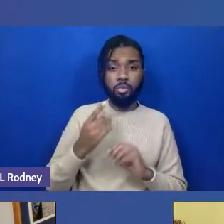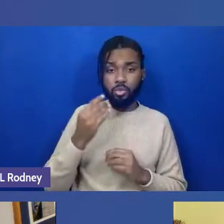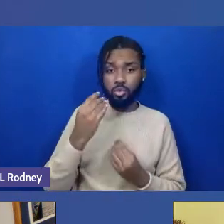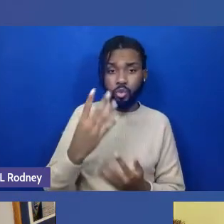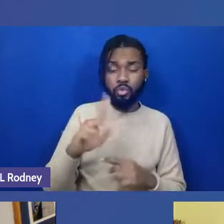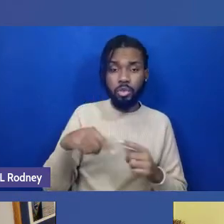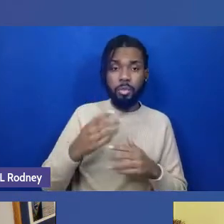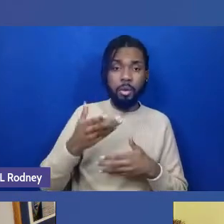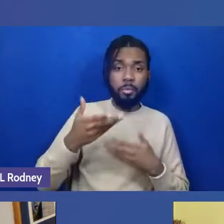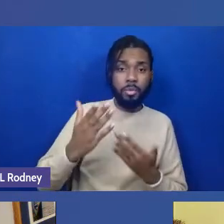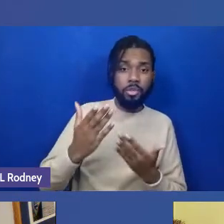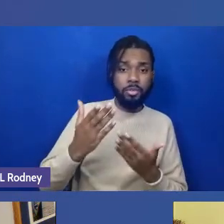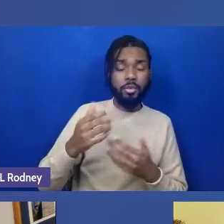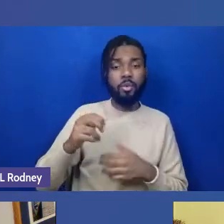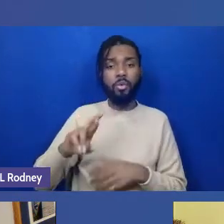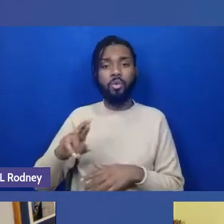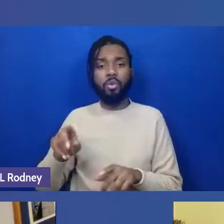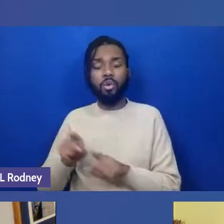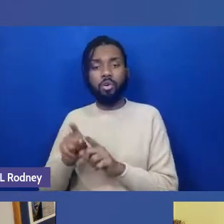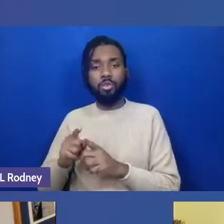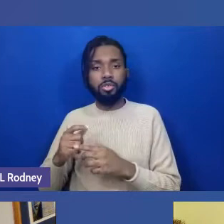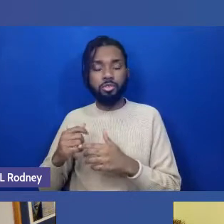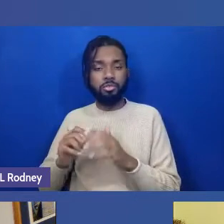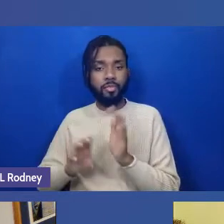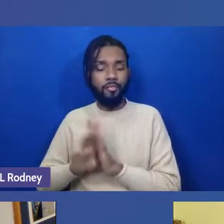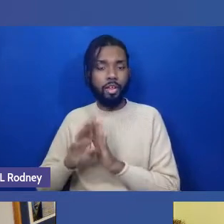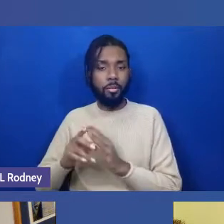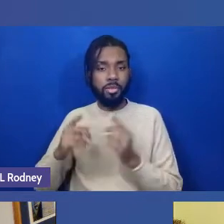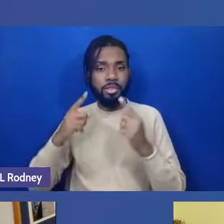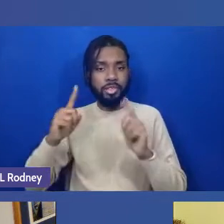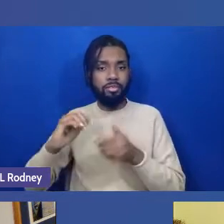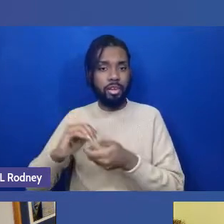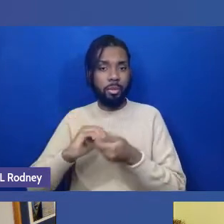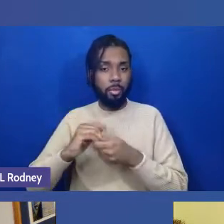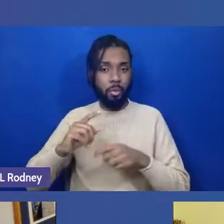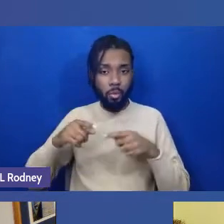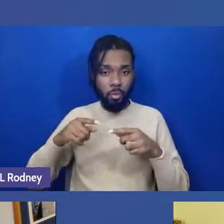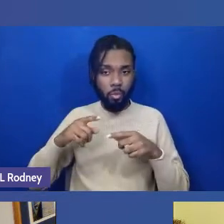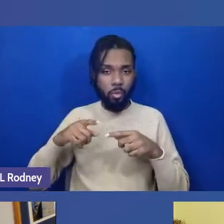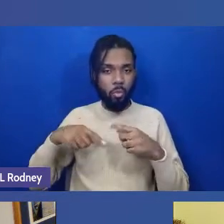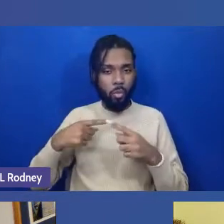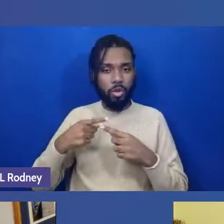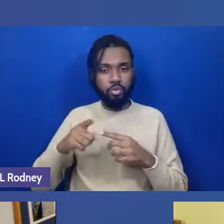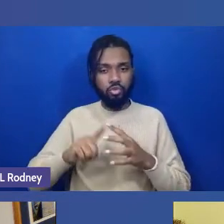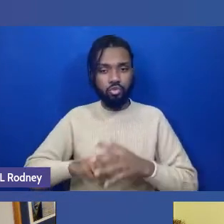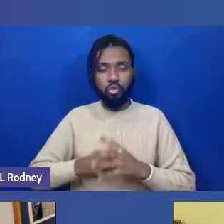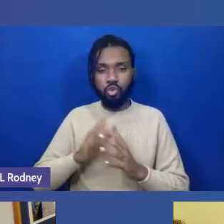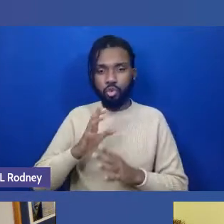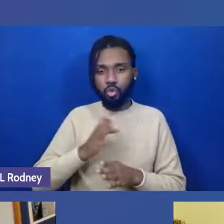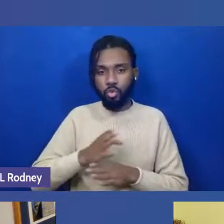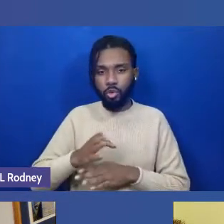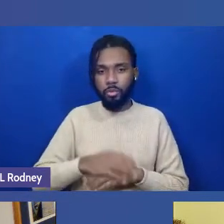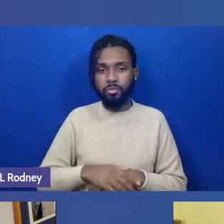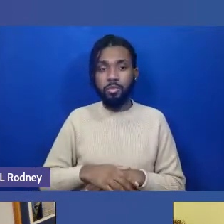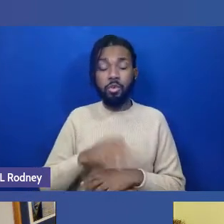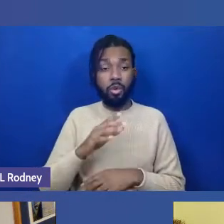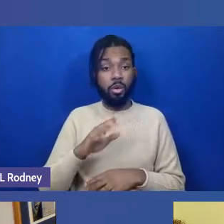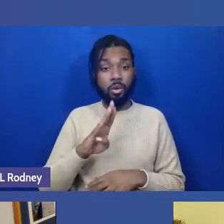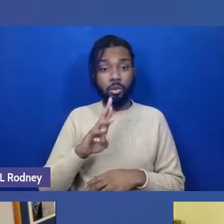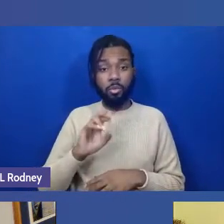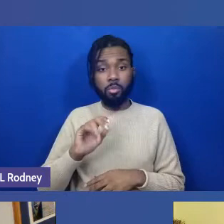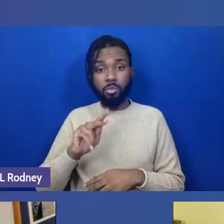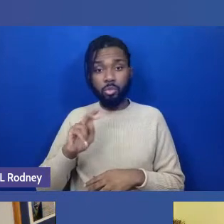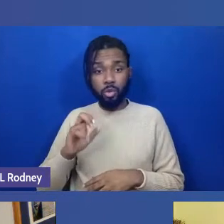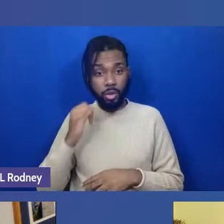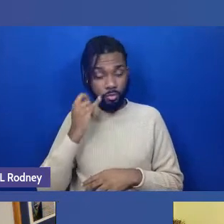successful collaborations when you were first building your career? And Brooke, too, if you answer this question, I'm curious, too, if you could speak